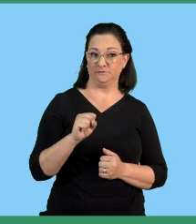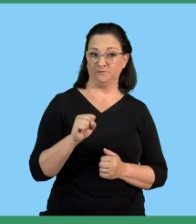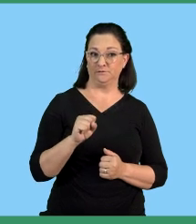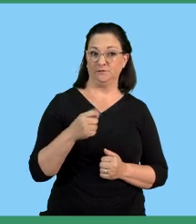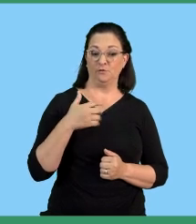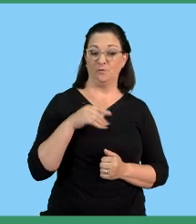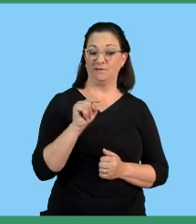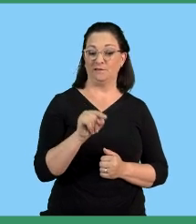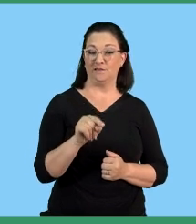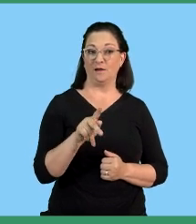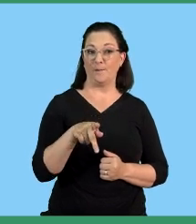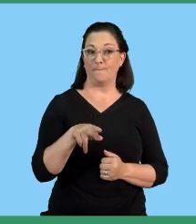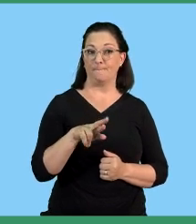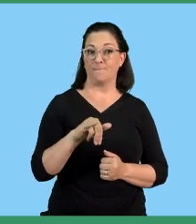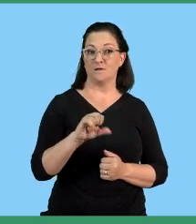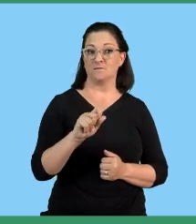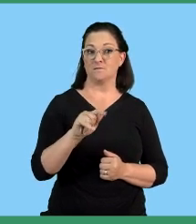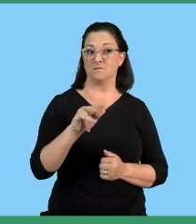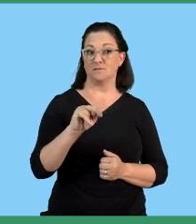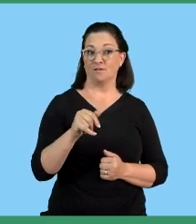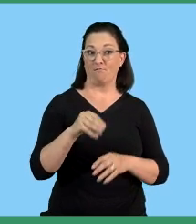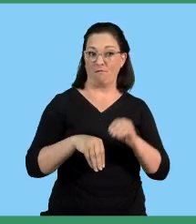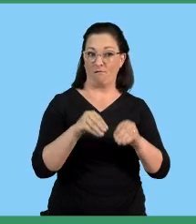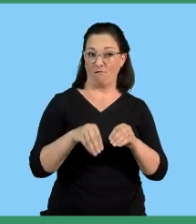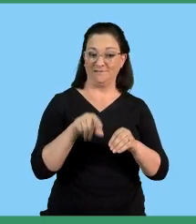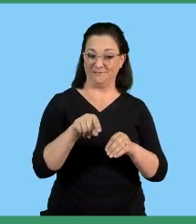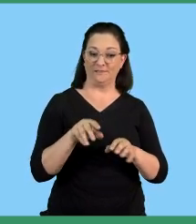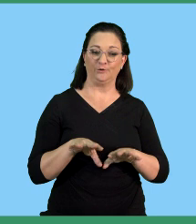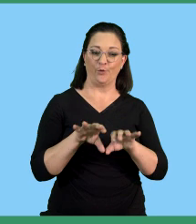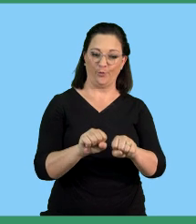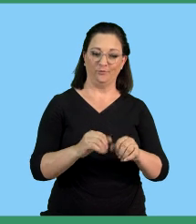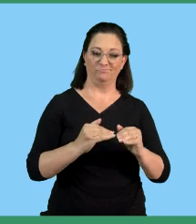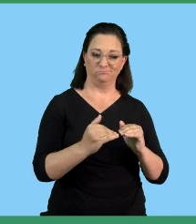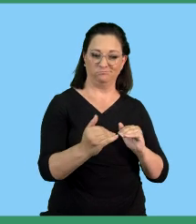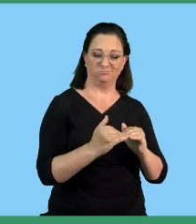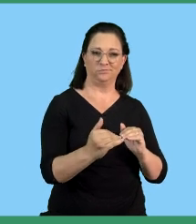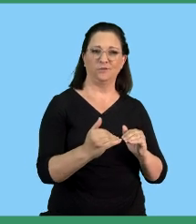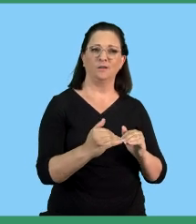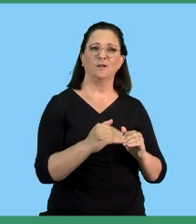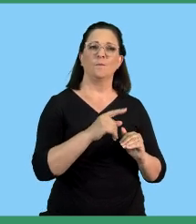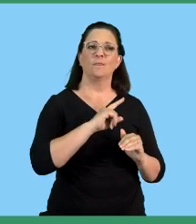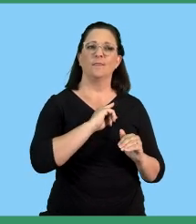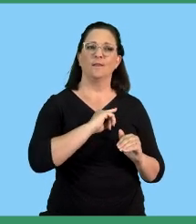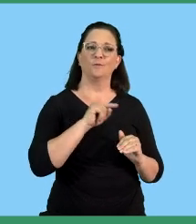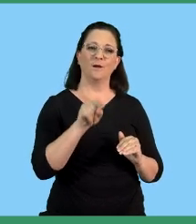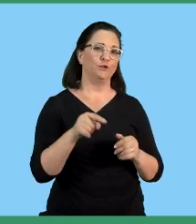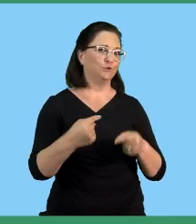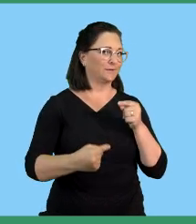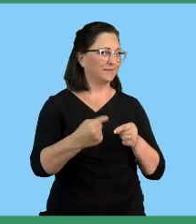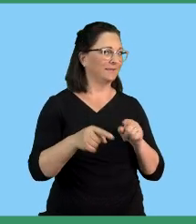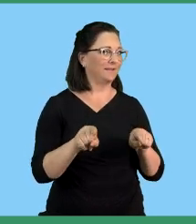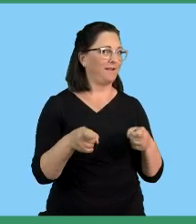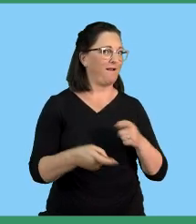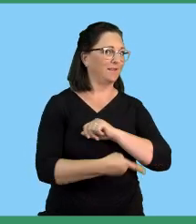NGS decided to take over Pristine Gardening to reduce the threat of competition. So meaning they're taking over